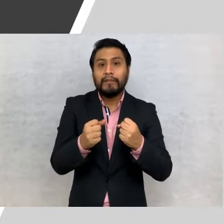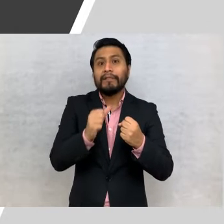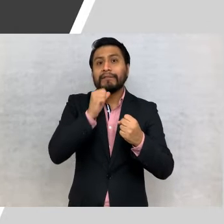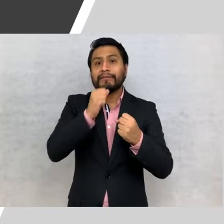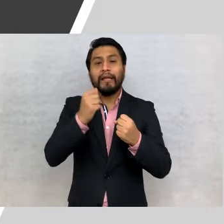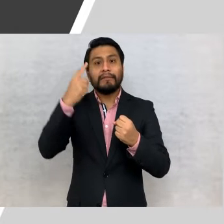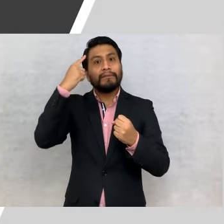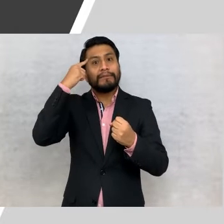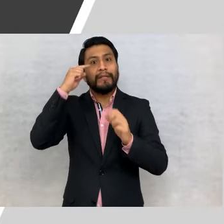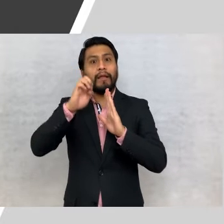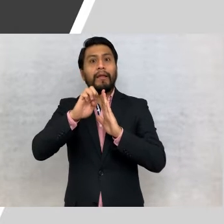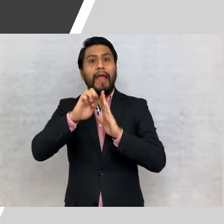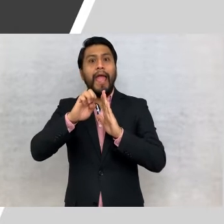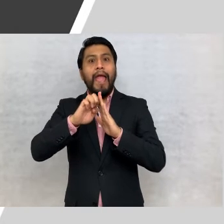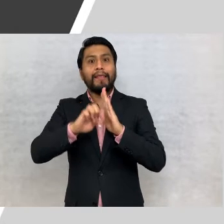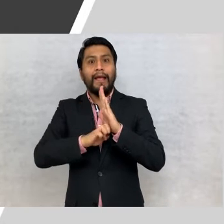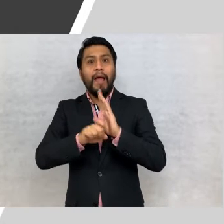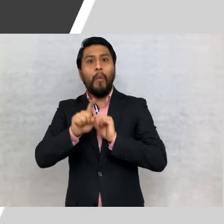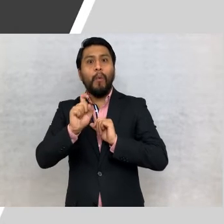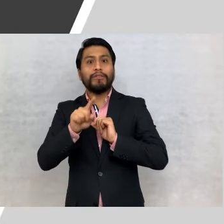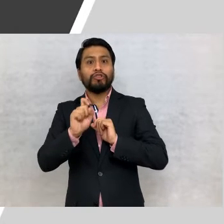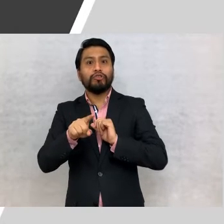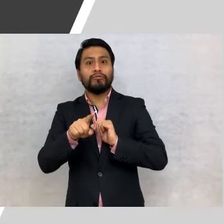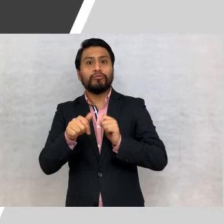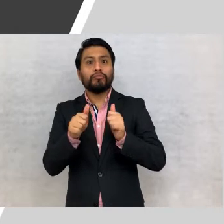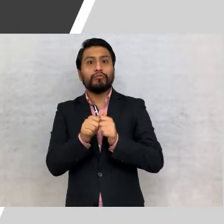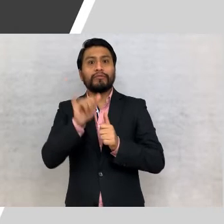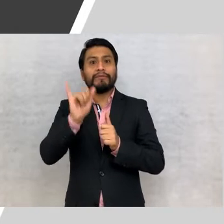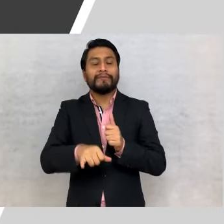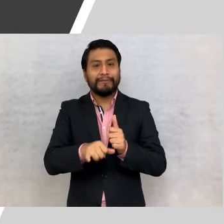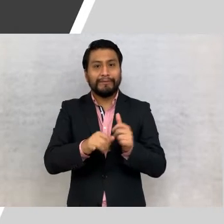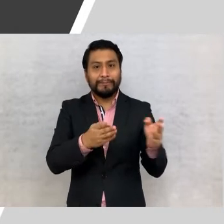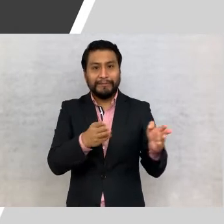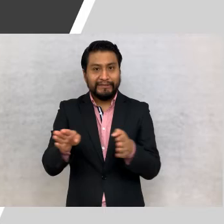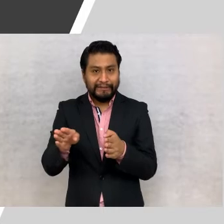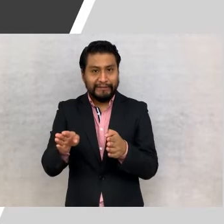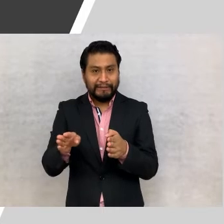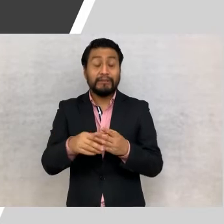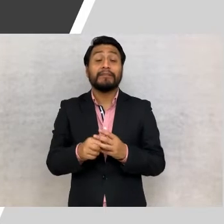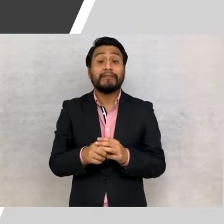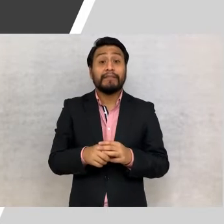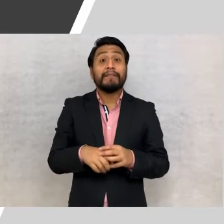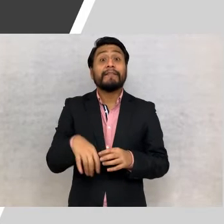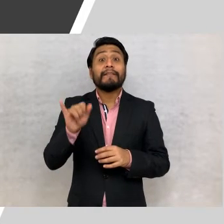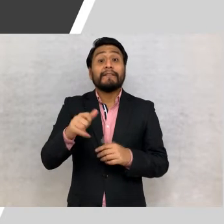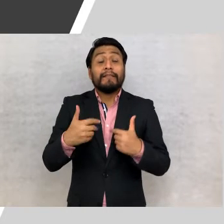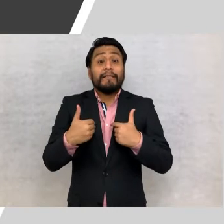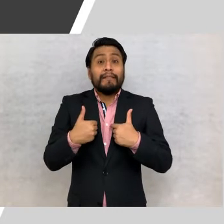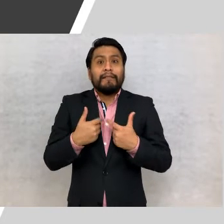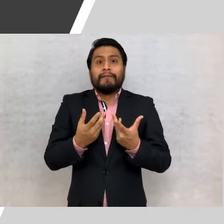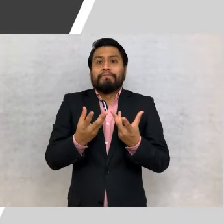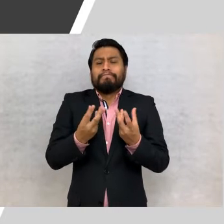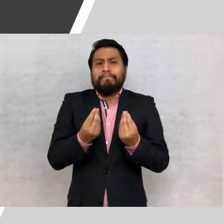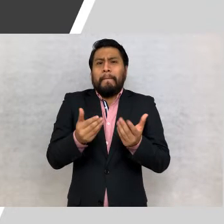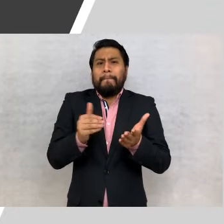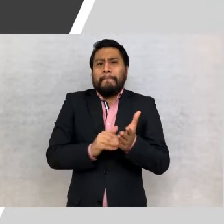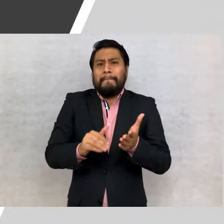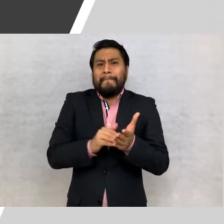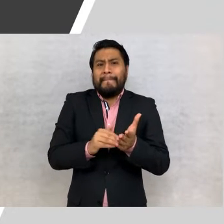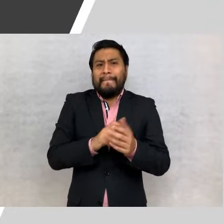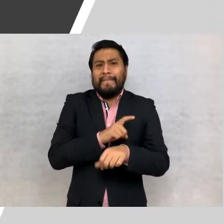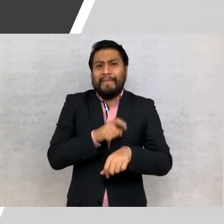ethical questions regarding these measures. This has been reiterated in innumerable